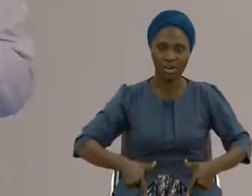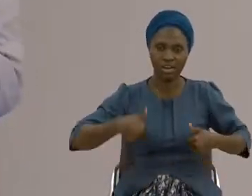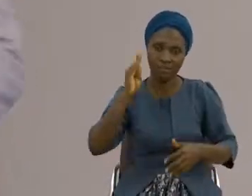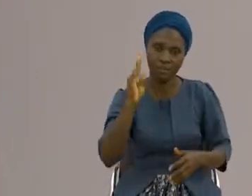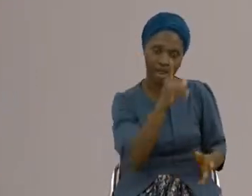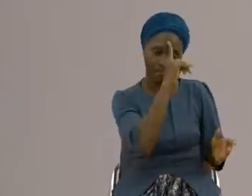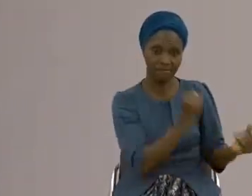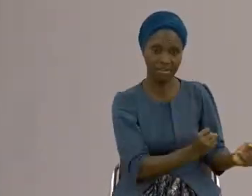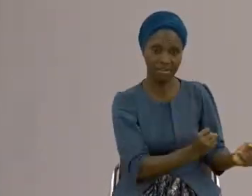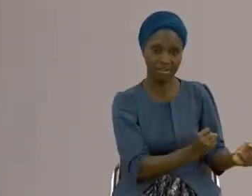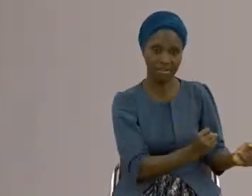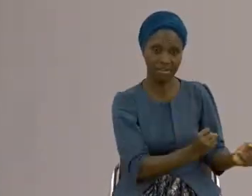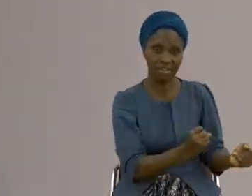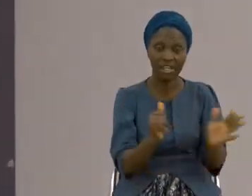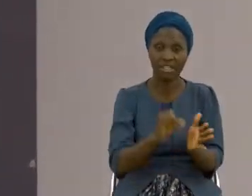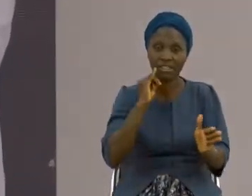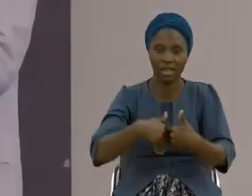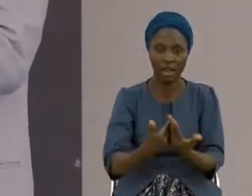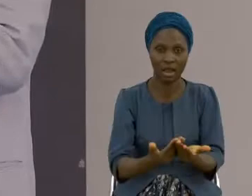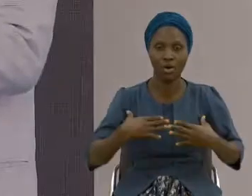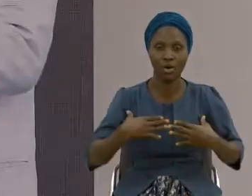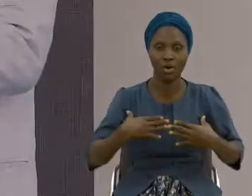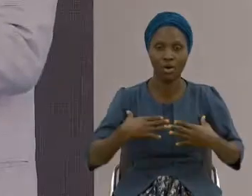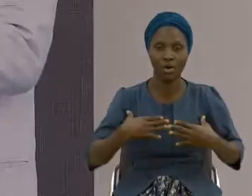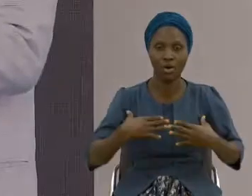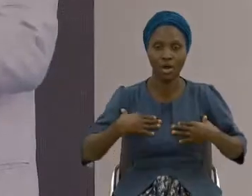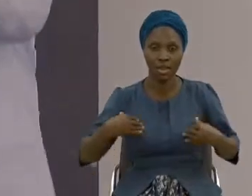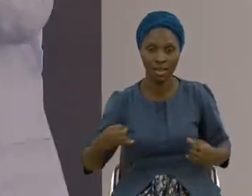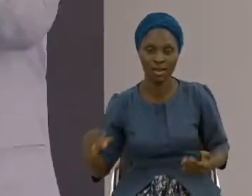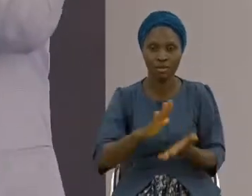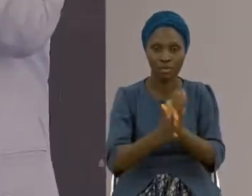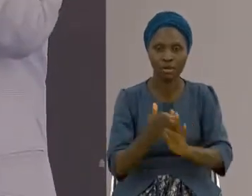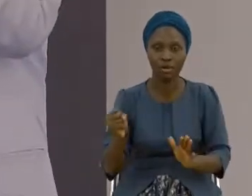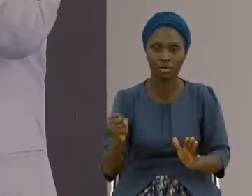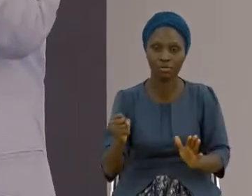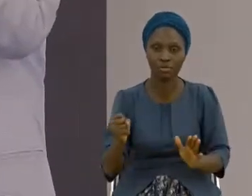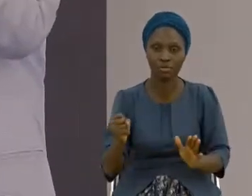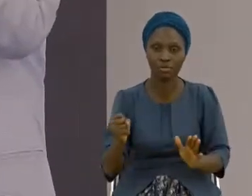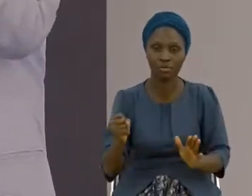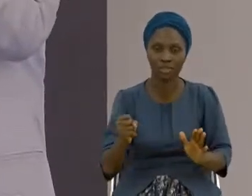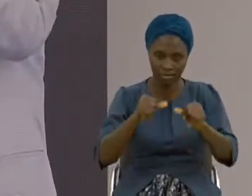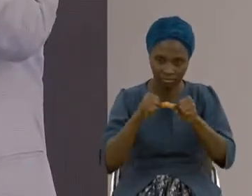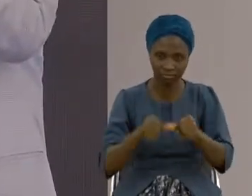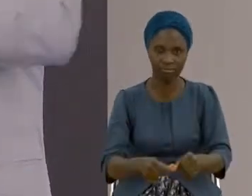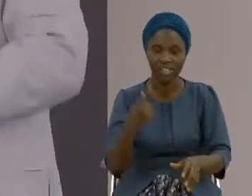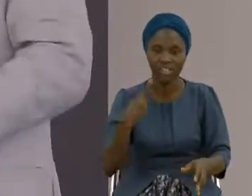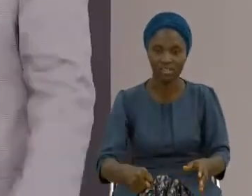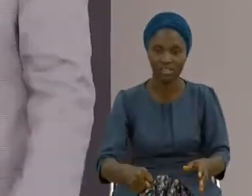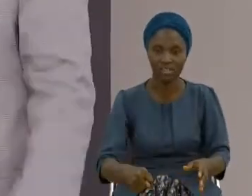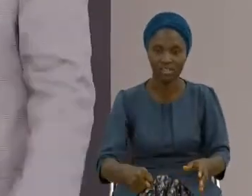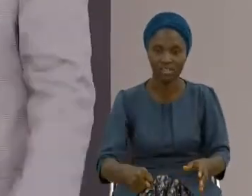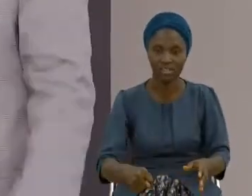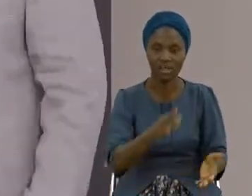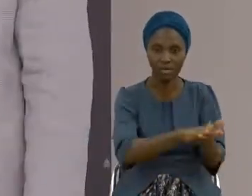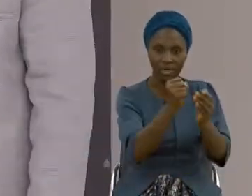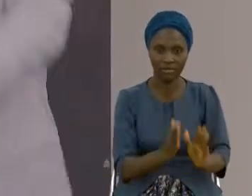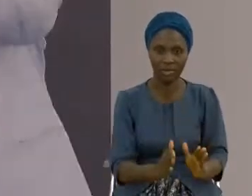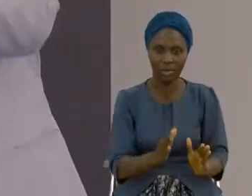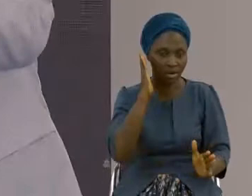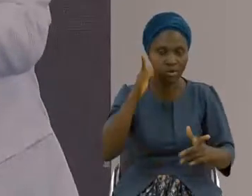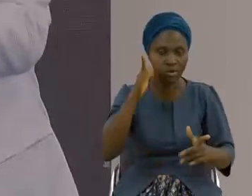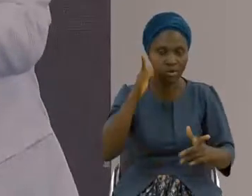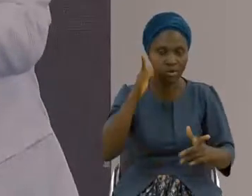permanent the just shall live by faith the sound the joy of the lord is your